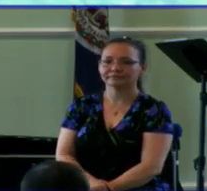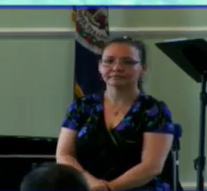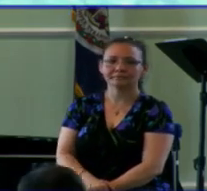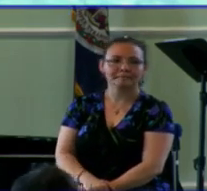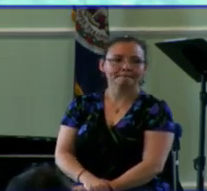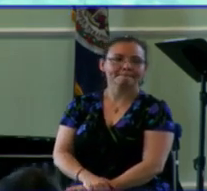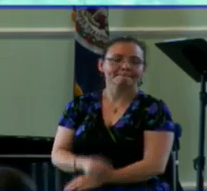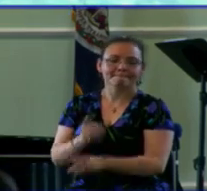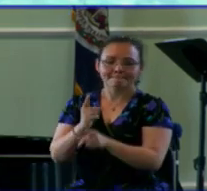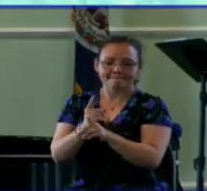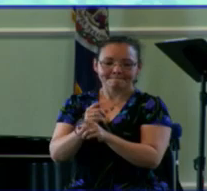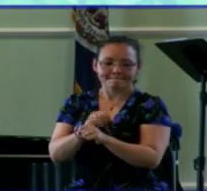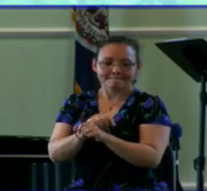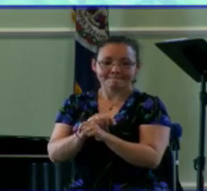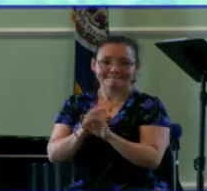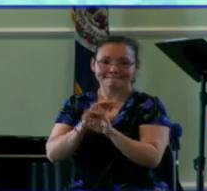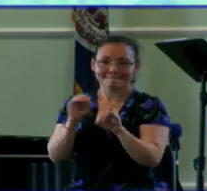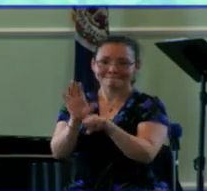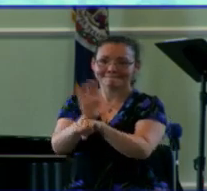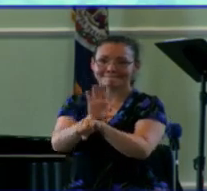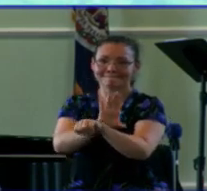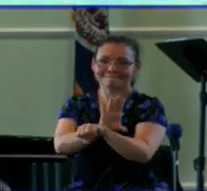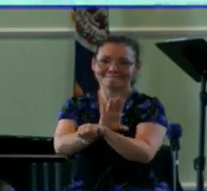All right, no computer.